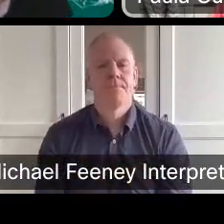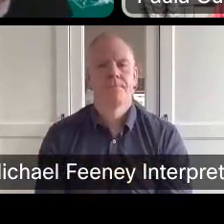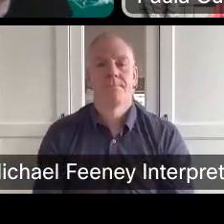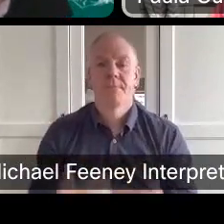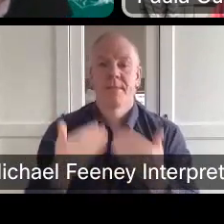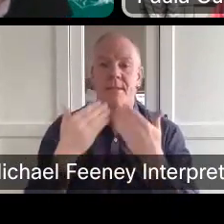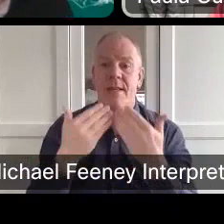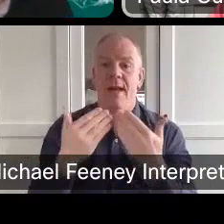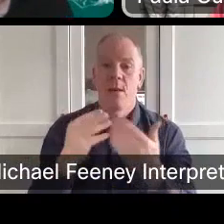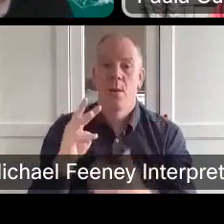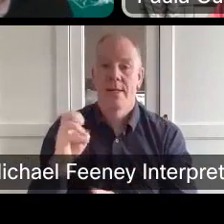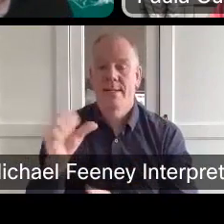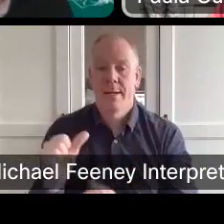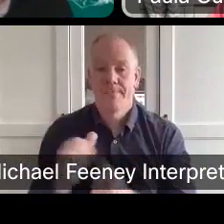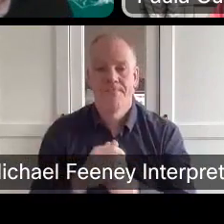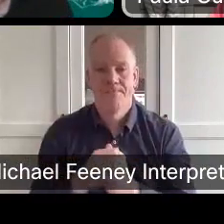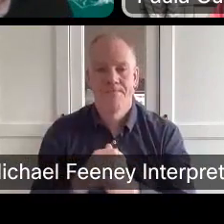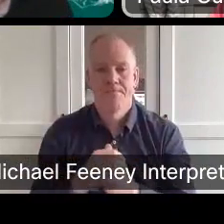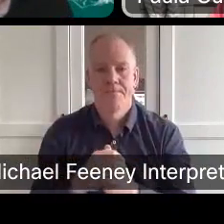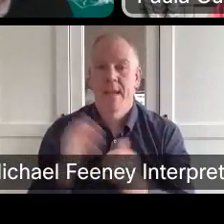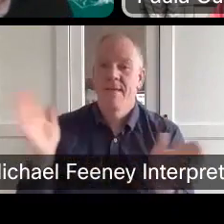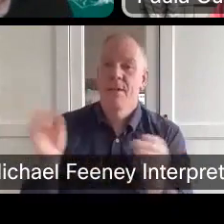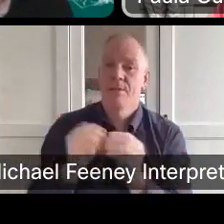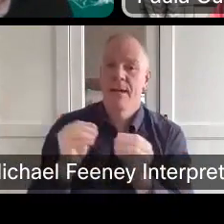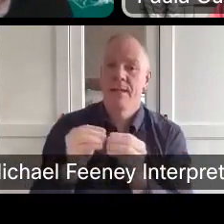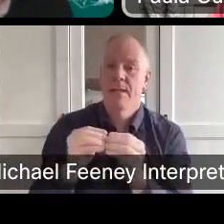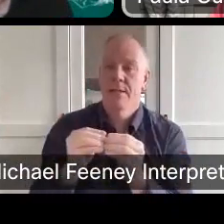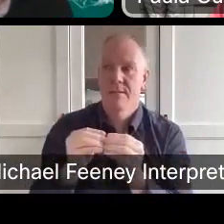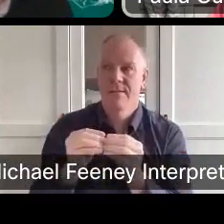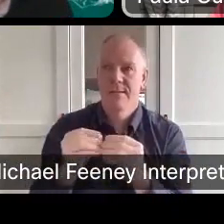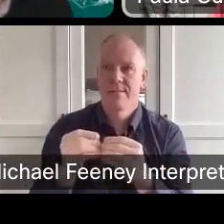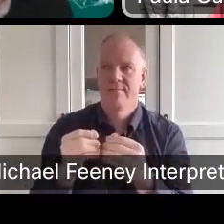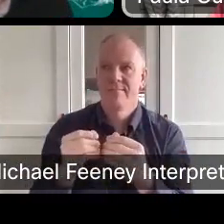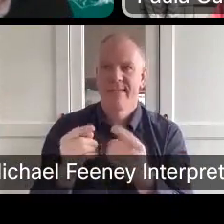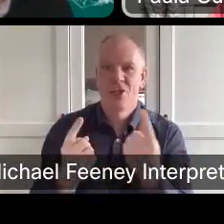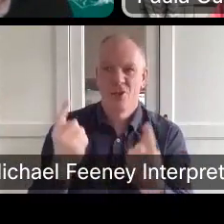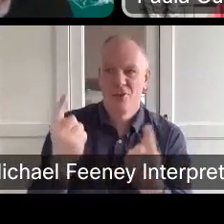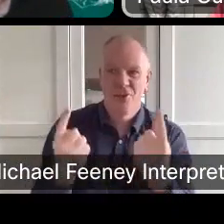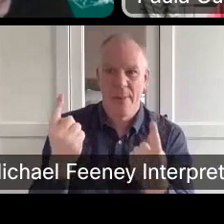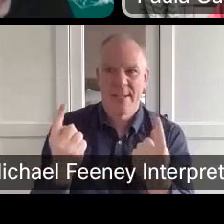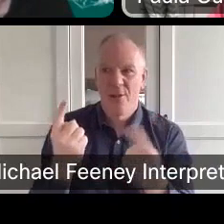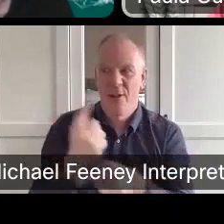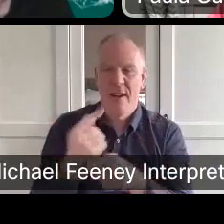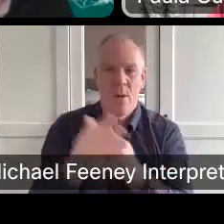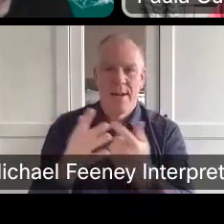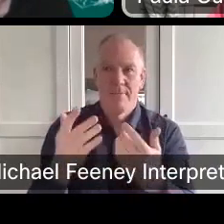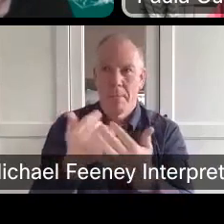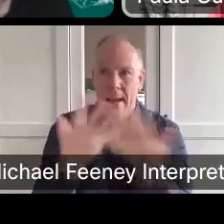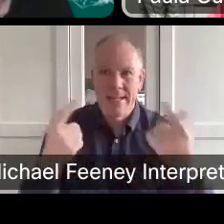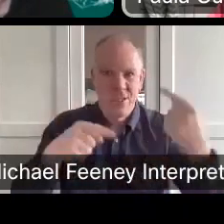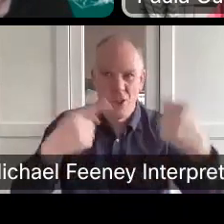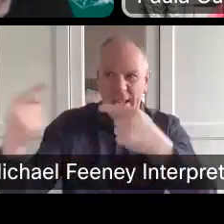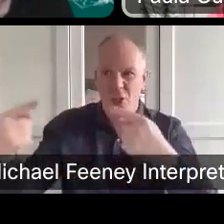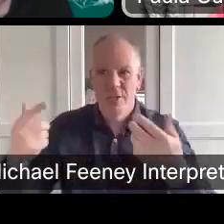that, Juanita. Again, when I mentioned the competing challenges at the moment, I suppose that's another one. We are in